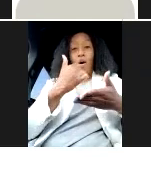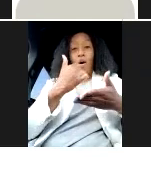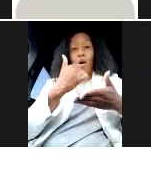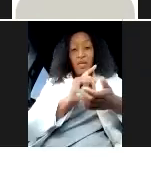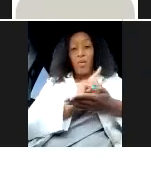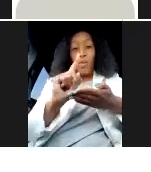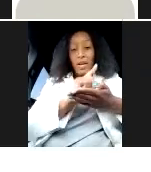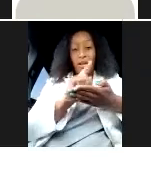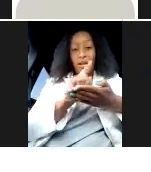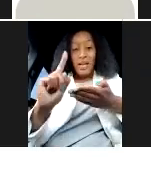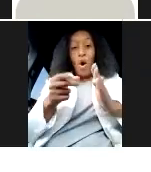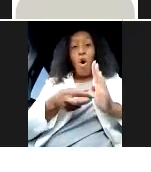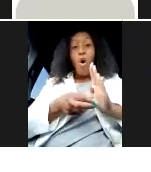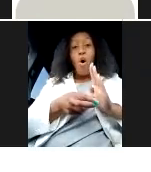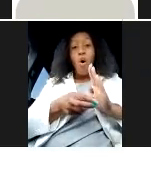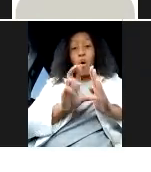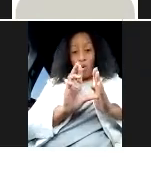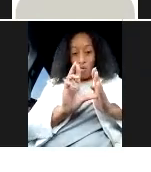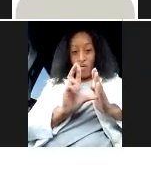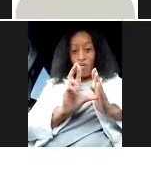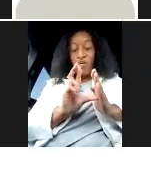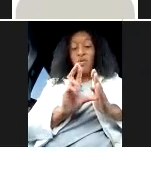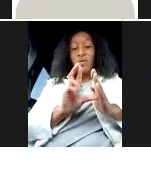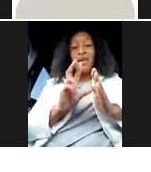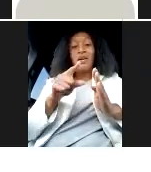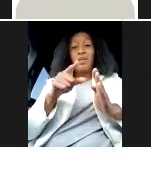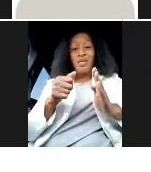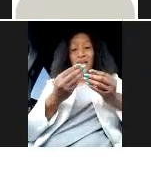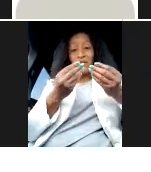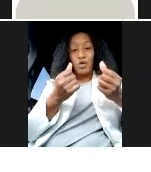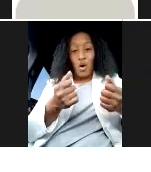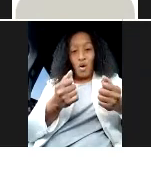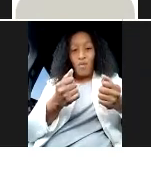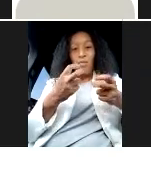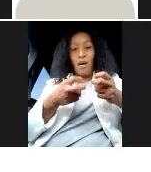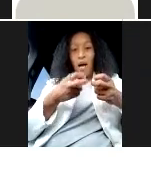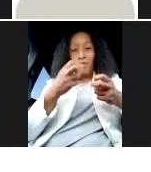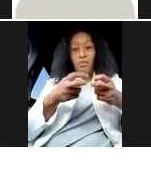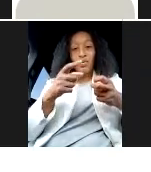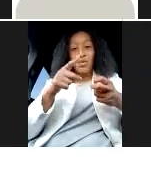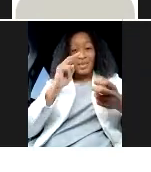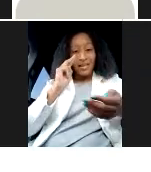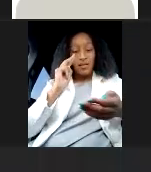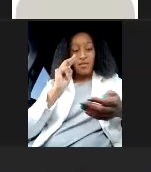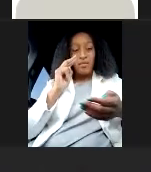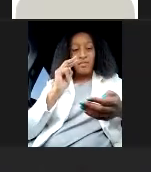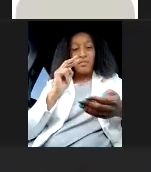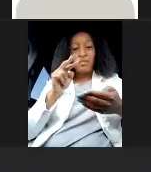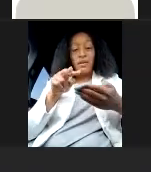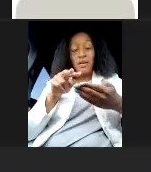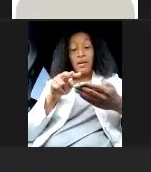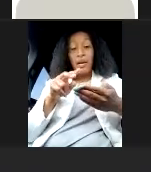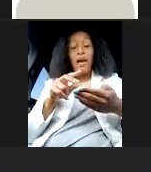go to, where they solve some sample density problems. We can take a look at, I'll take a look at one from